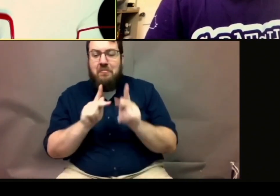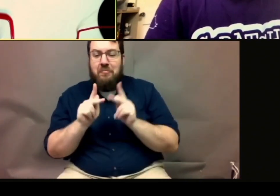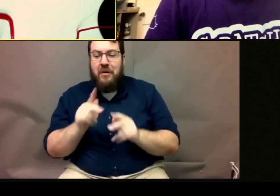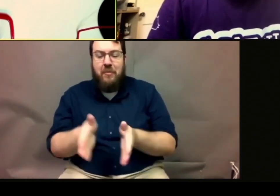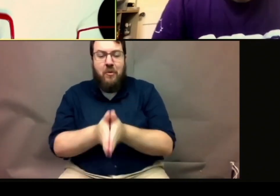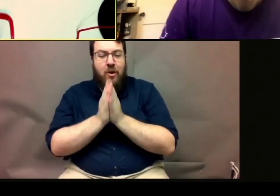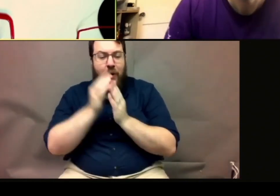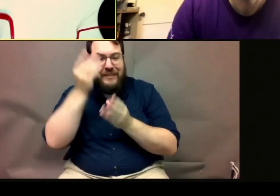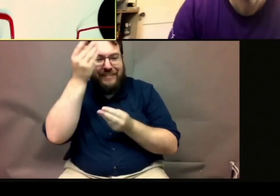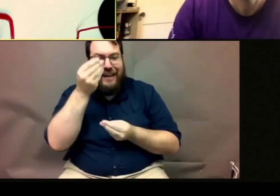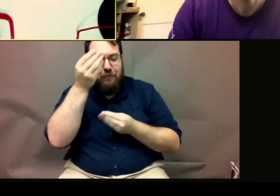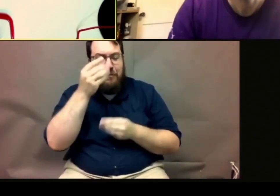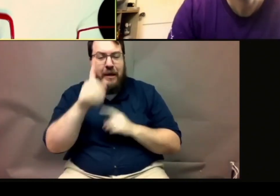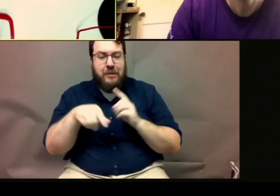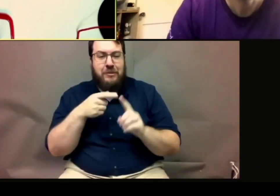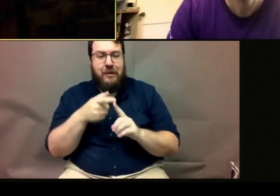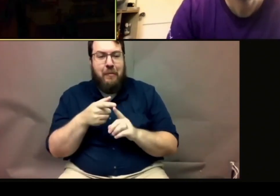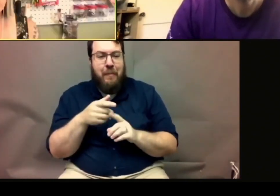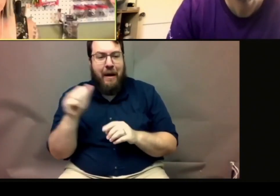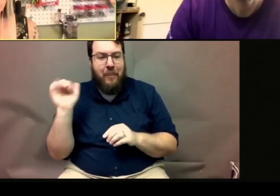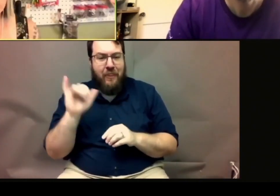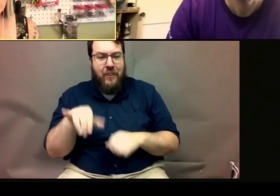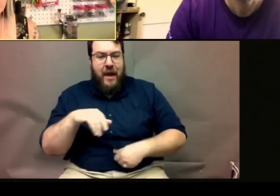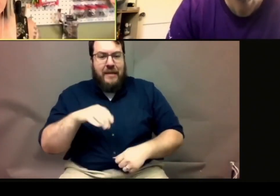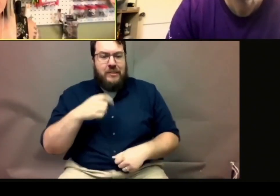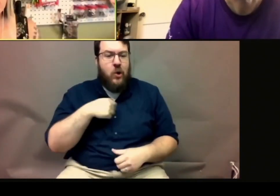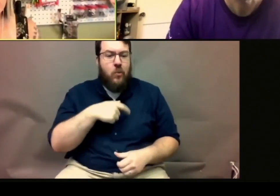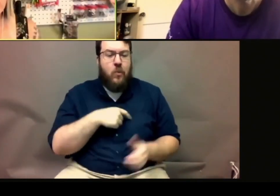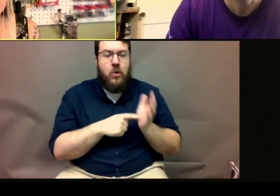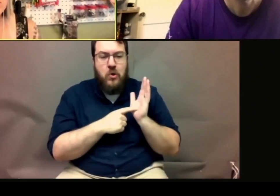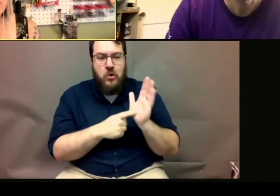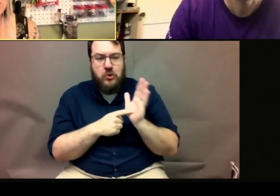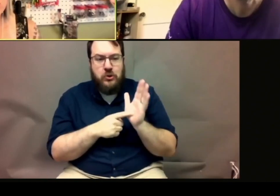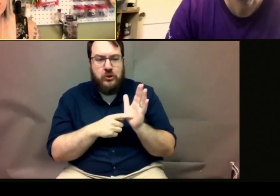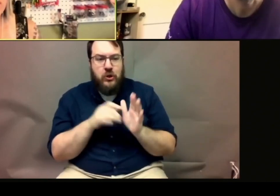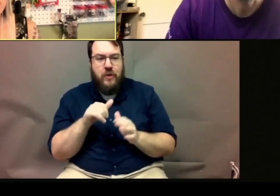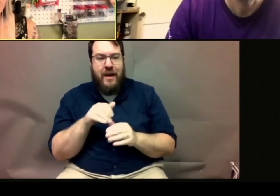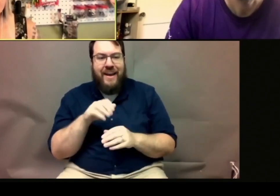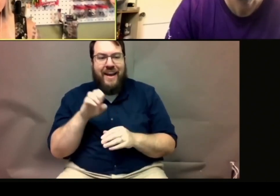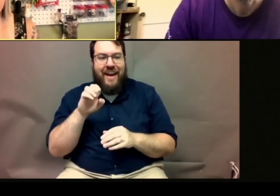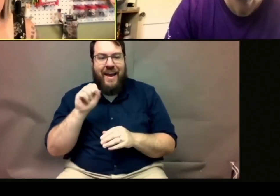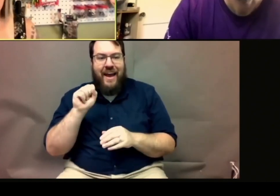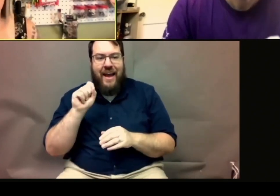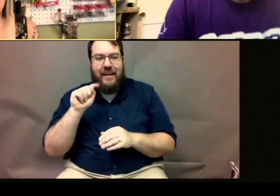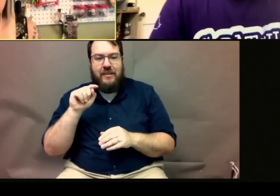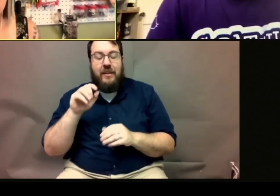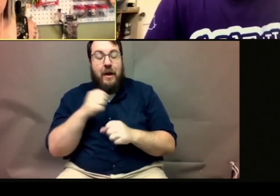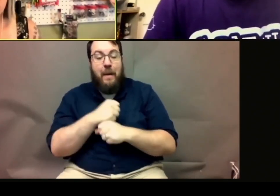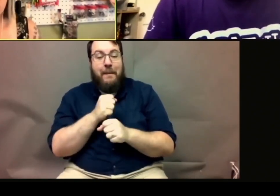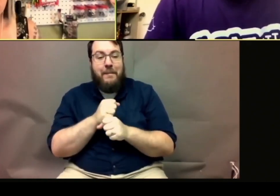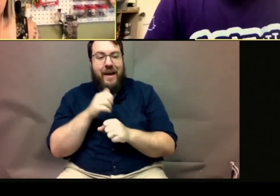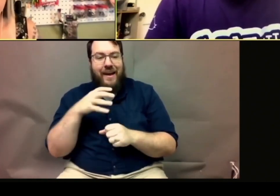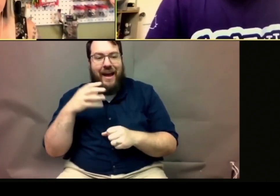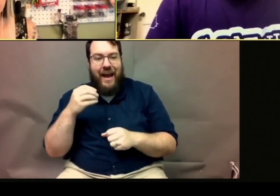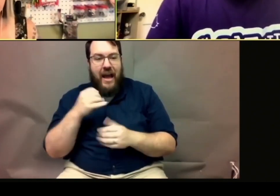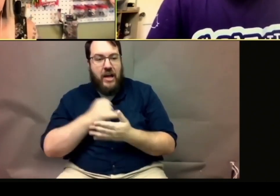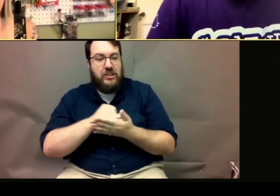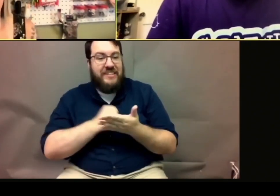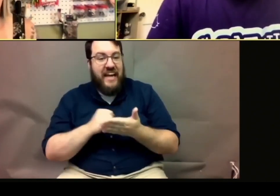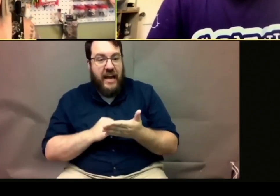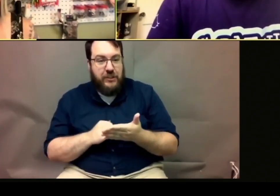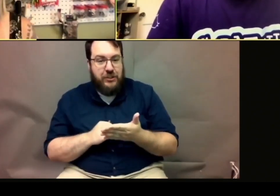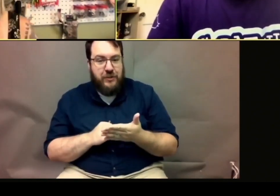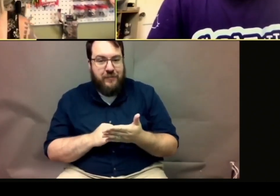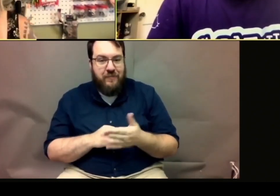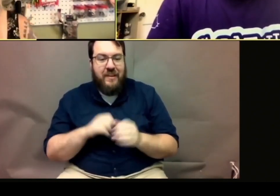you show us how to code the mouse. So let's show the Etch-a-Sketch app, the Make-a-Sketch, and how we can code